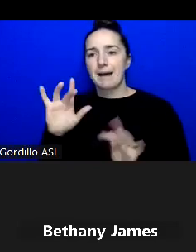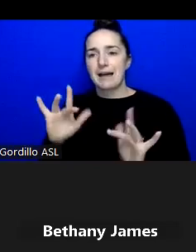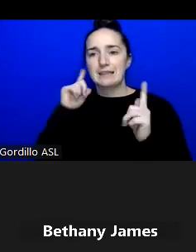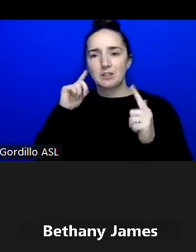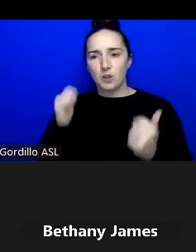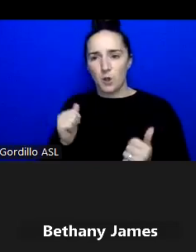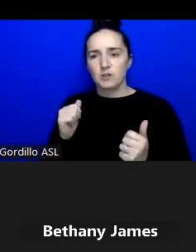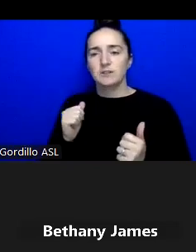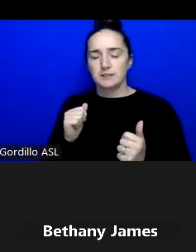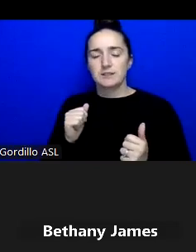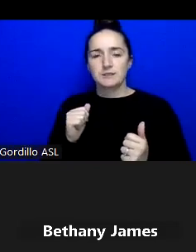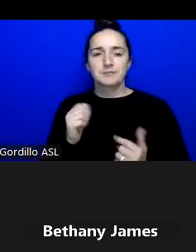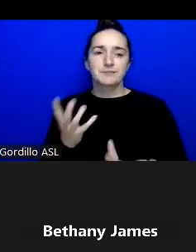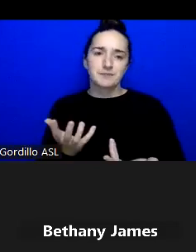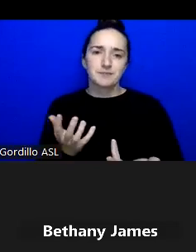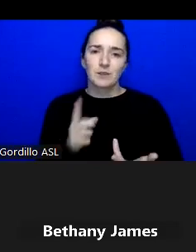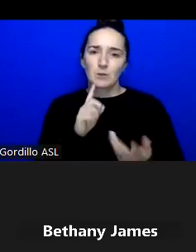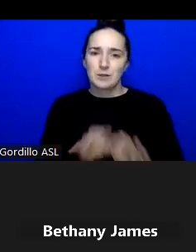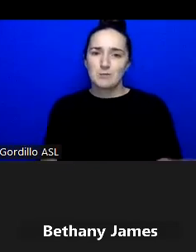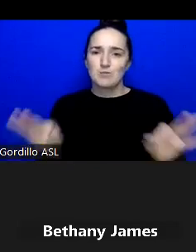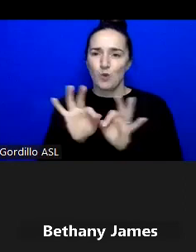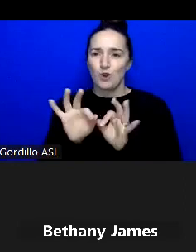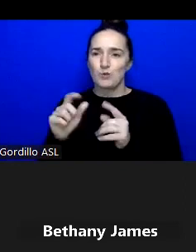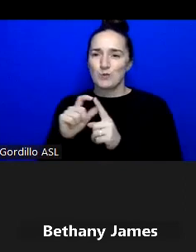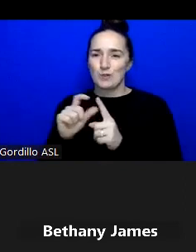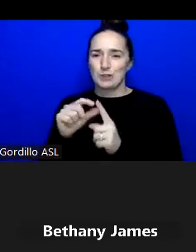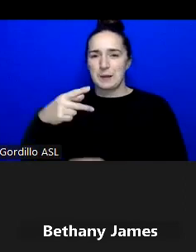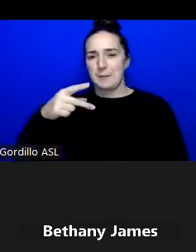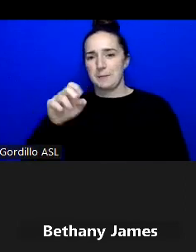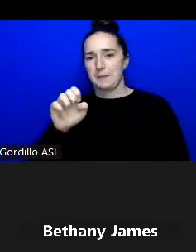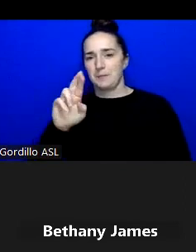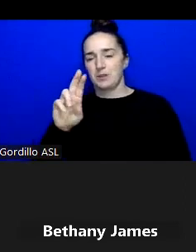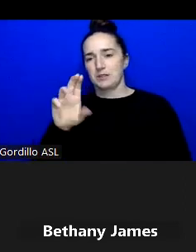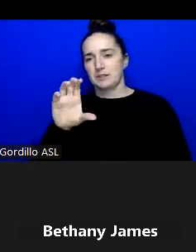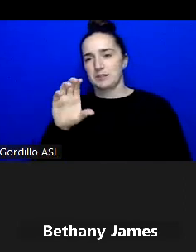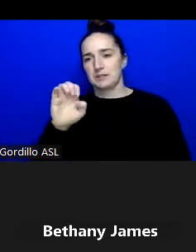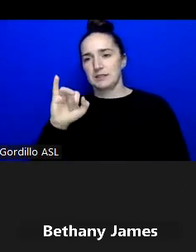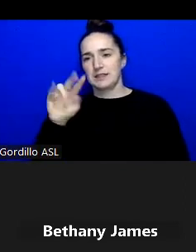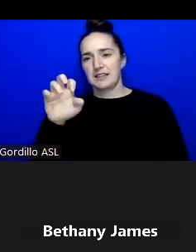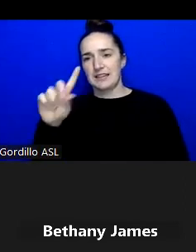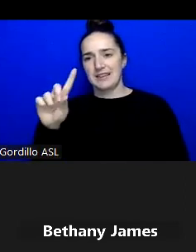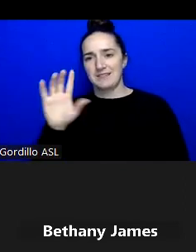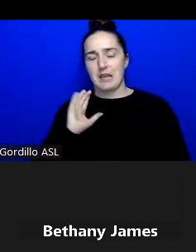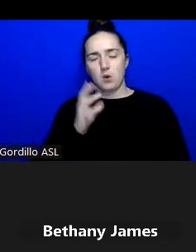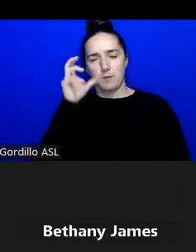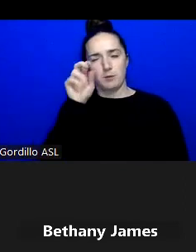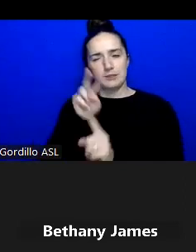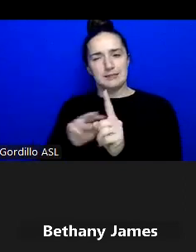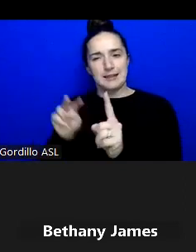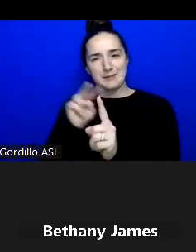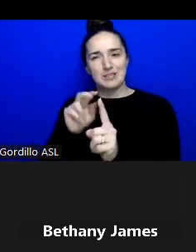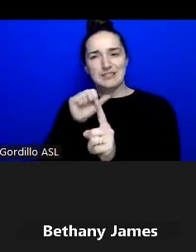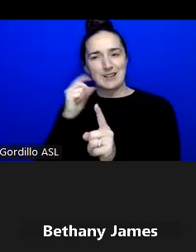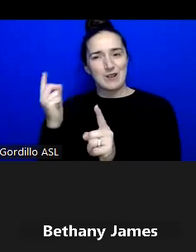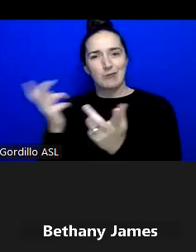that have hearing loss knows that our perception a lot of times doesn't really line up with the reality of